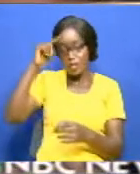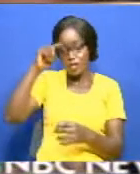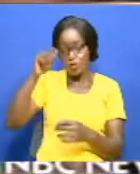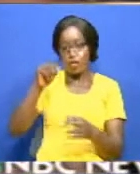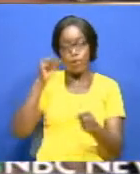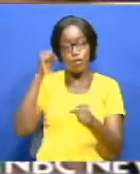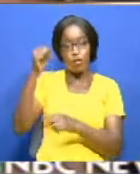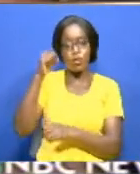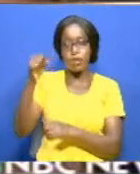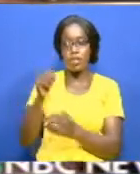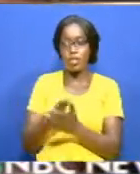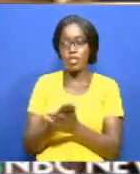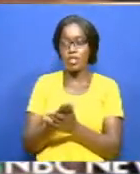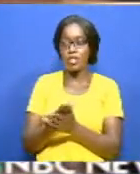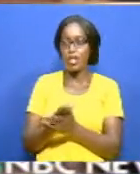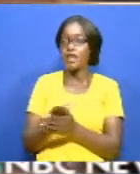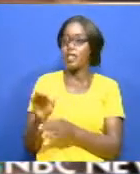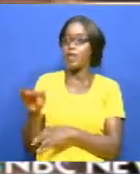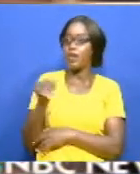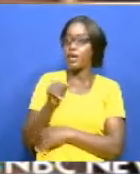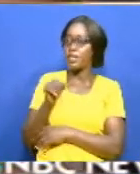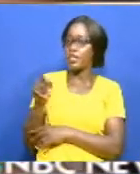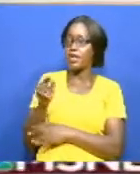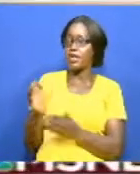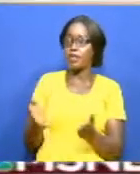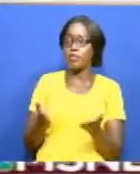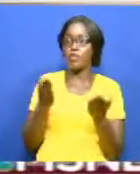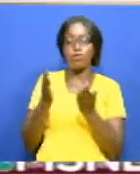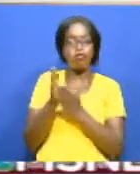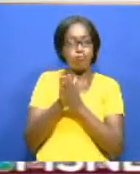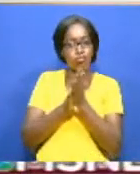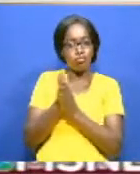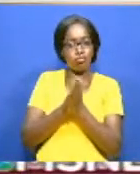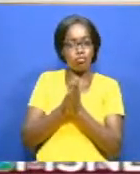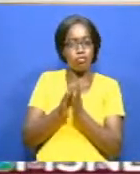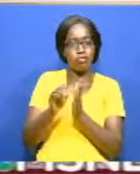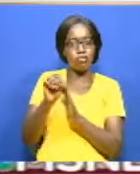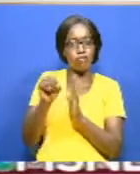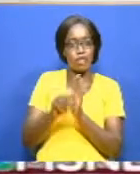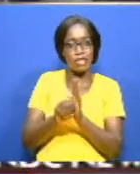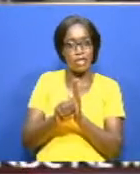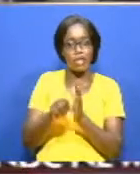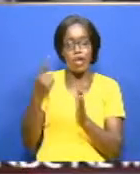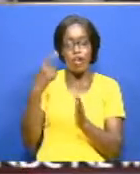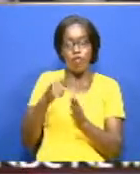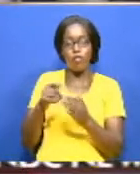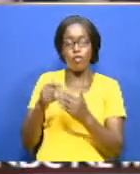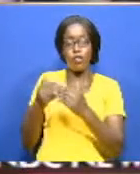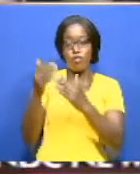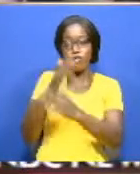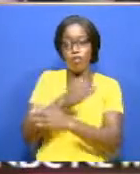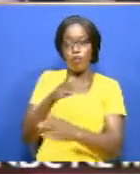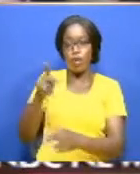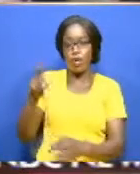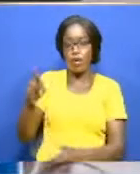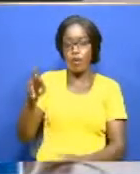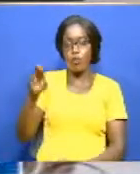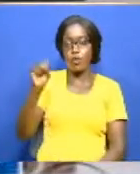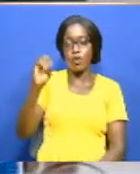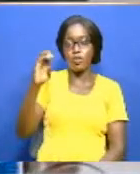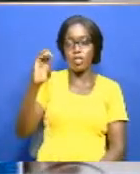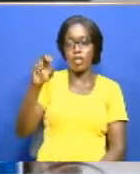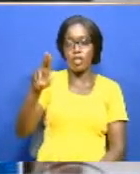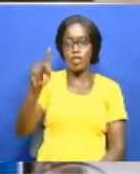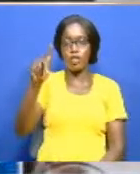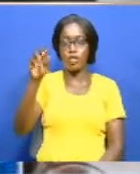selected Kamala Harris to be his running mate, elevating a charismatic blue state senator, former prosecutor and one-time 2020 primary rival